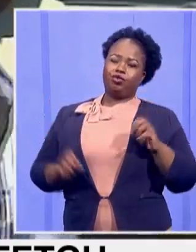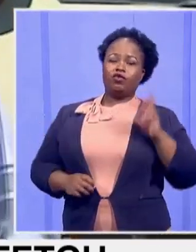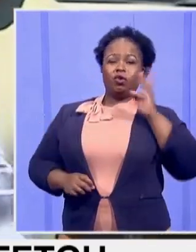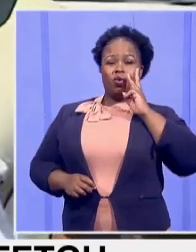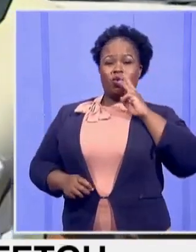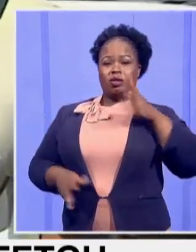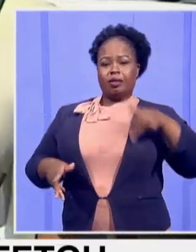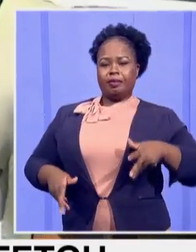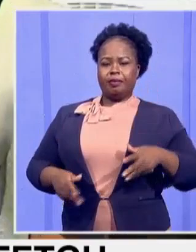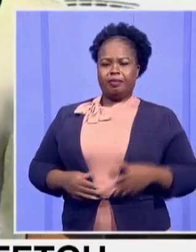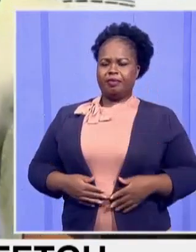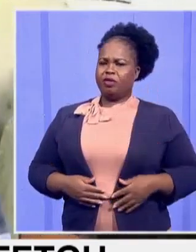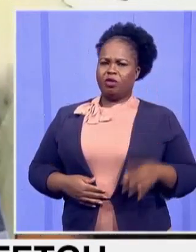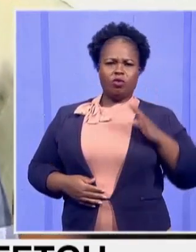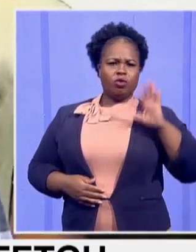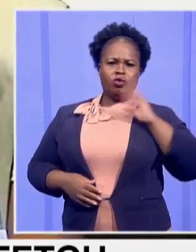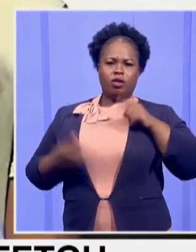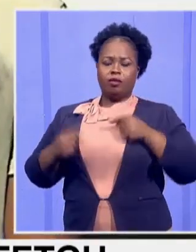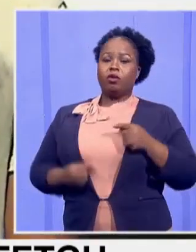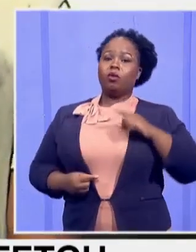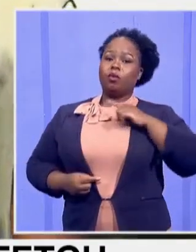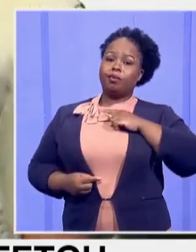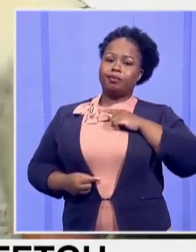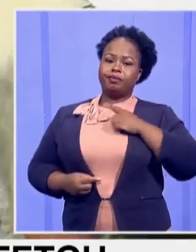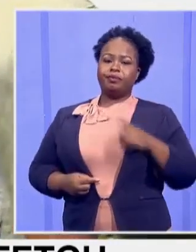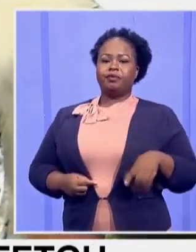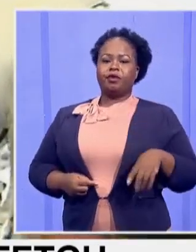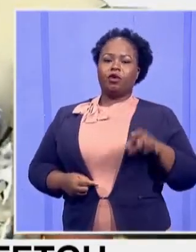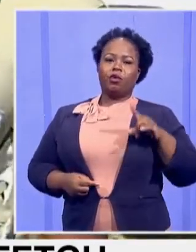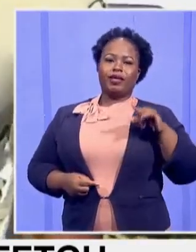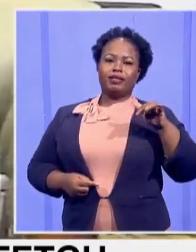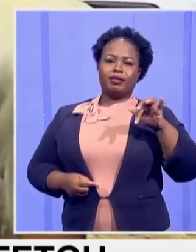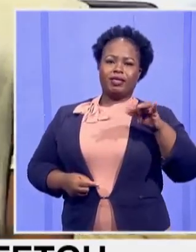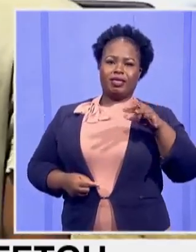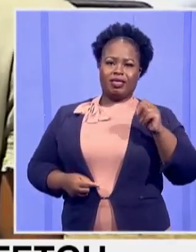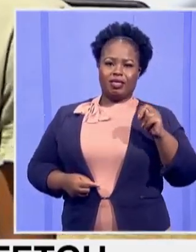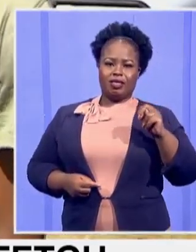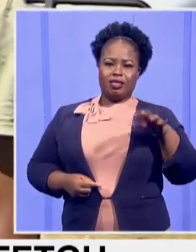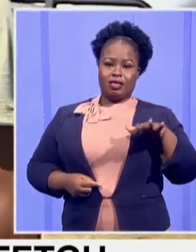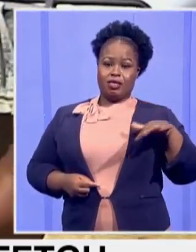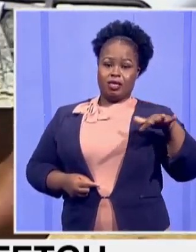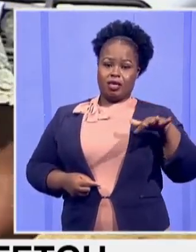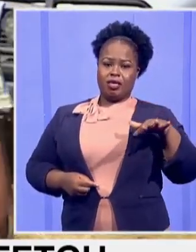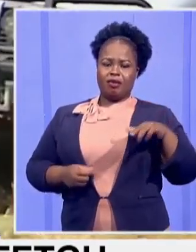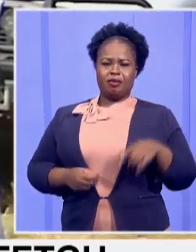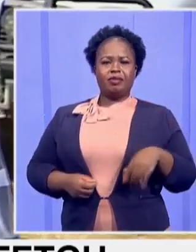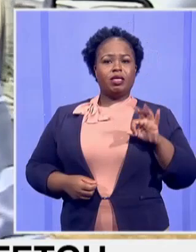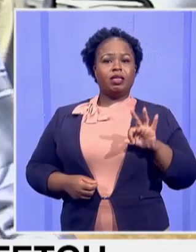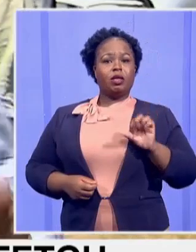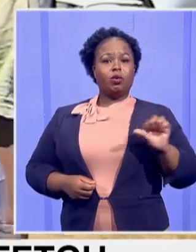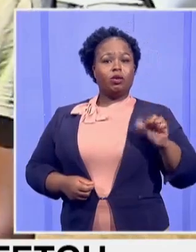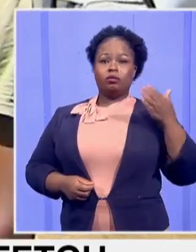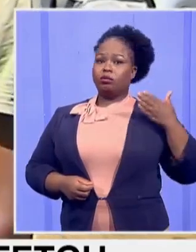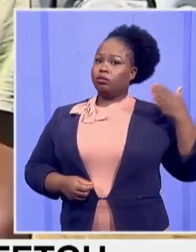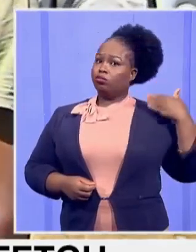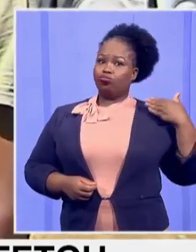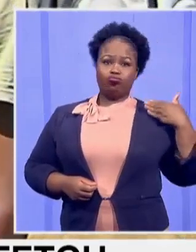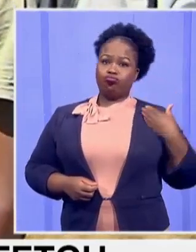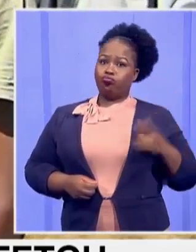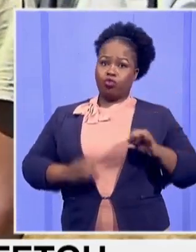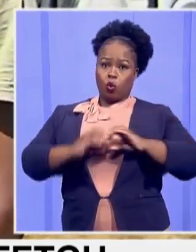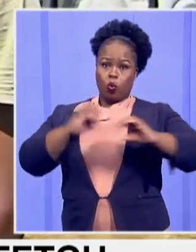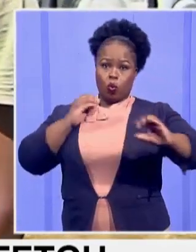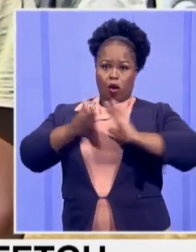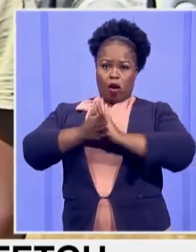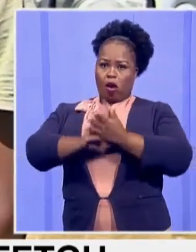here. We're not talking about, when we talk about Warrenton, Griselda, we are not talking about 3 weeks ago when the pipe got